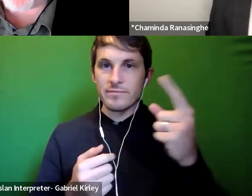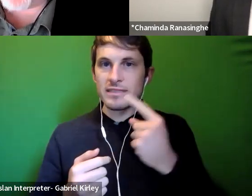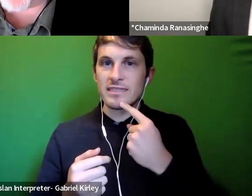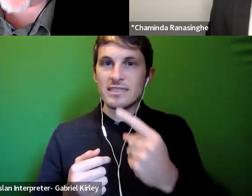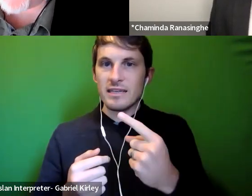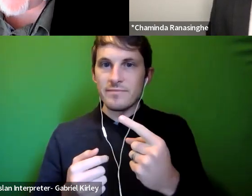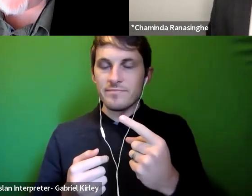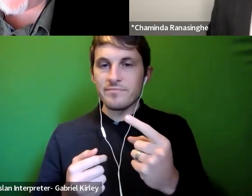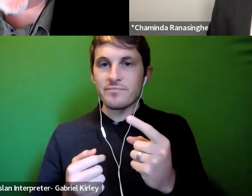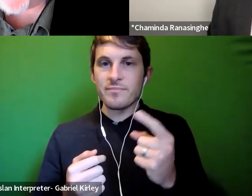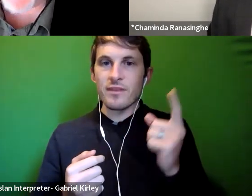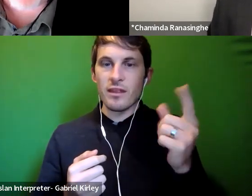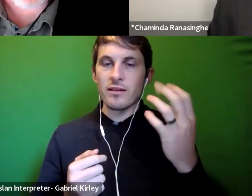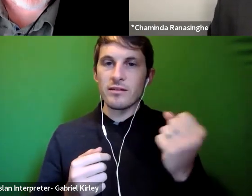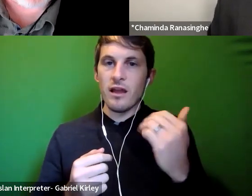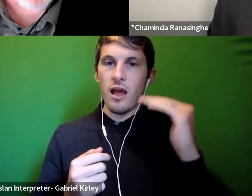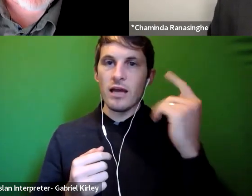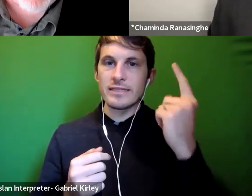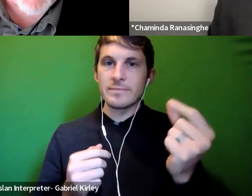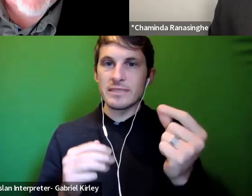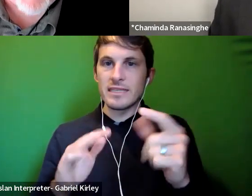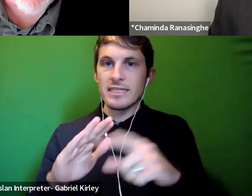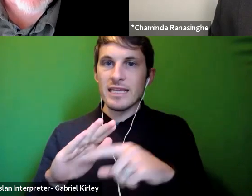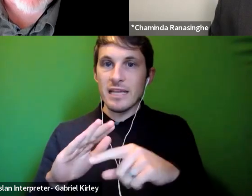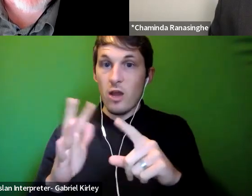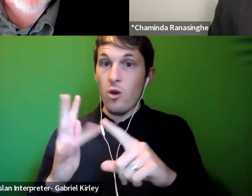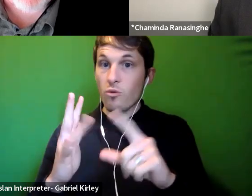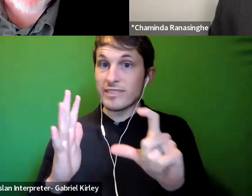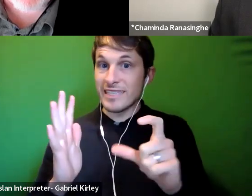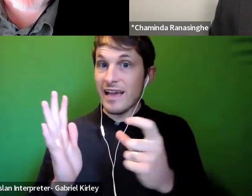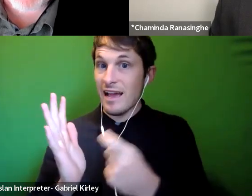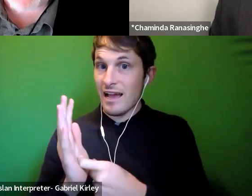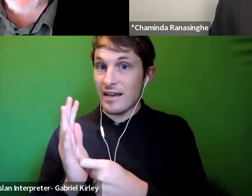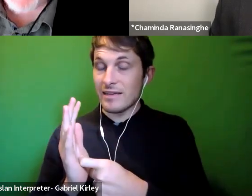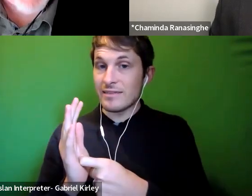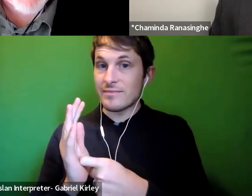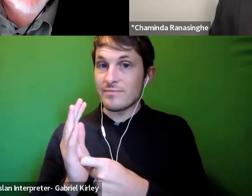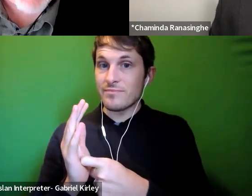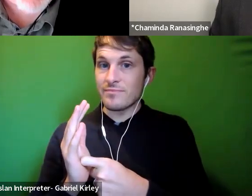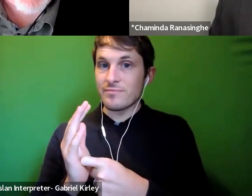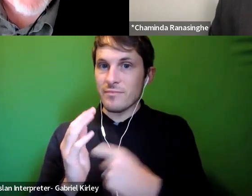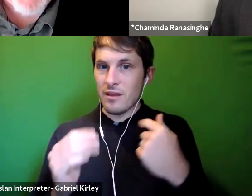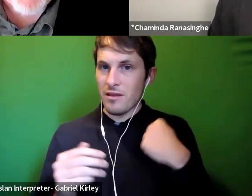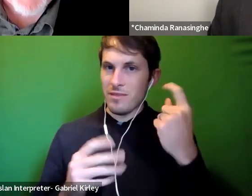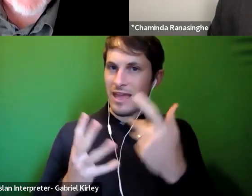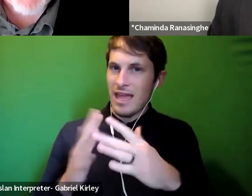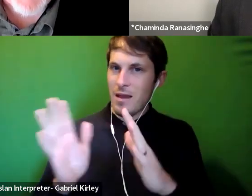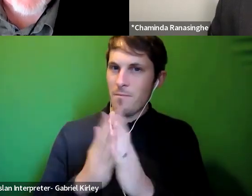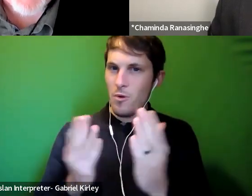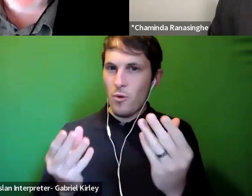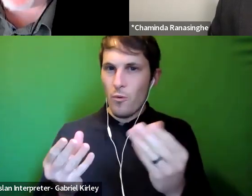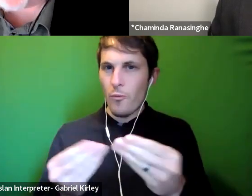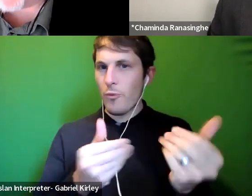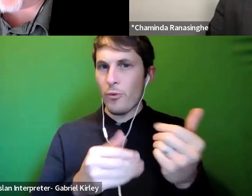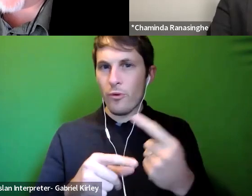had a high-speed scanner that was doing OCRing that and they would we go, how do they get through a book so quickly with this